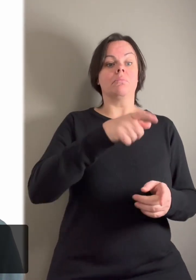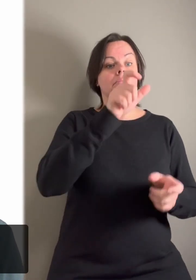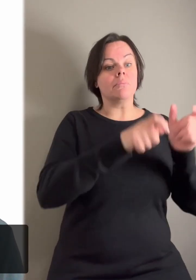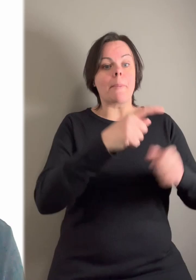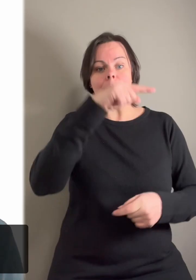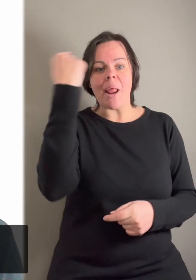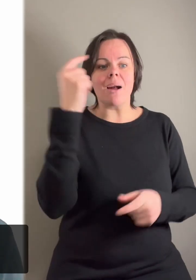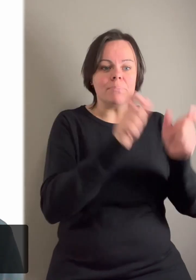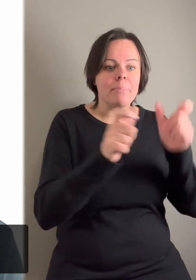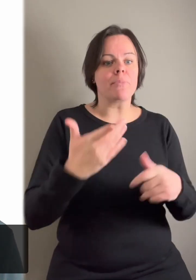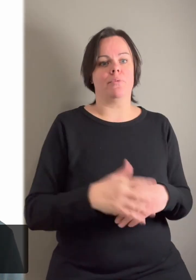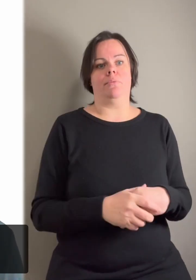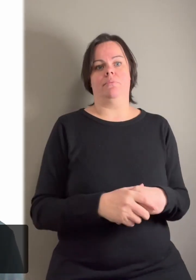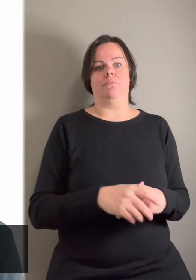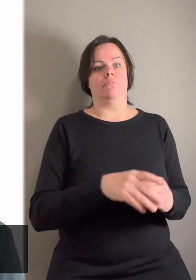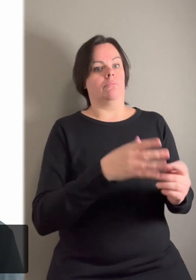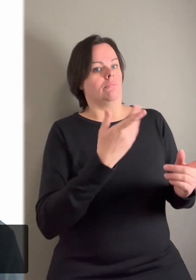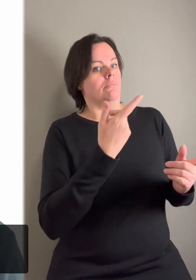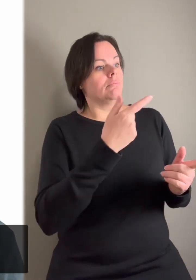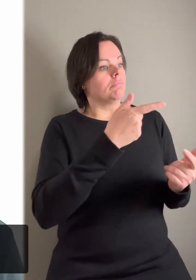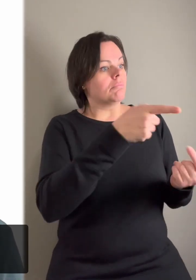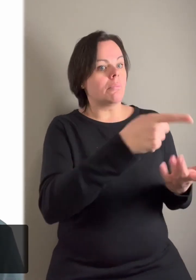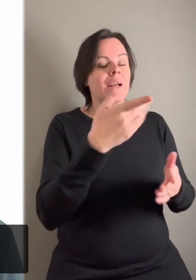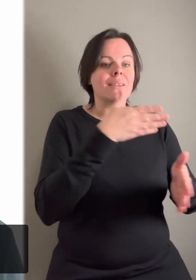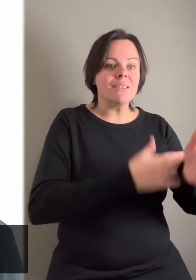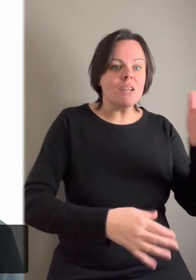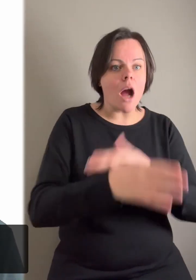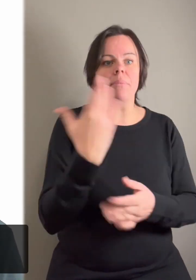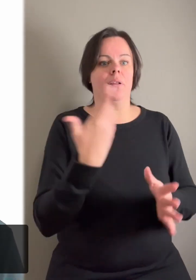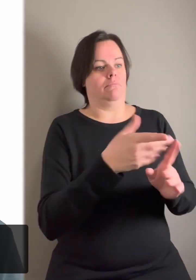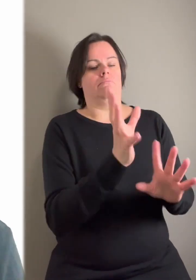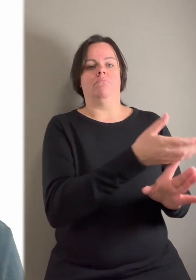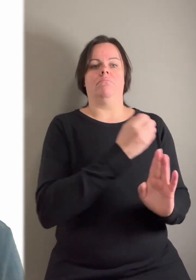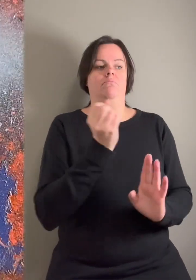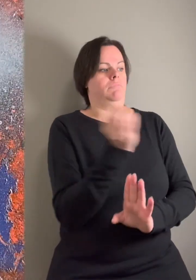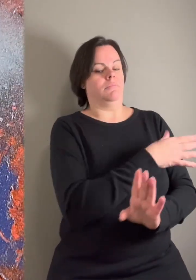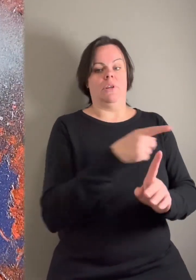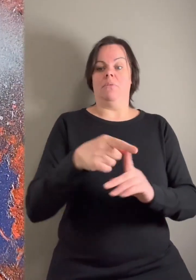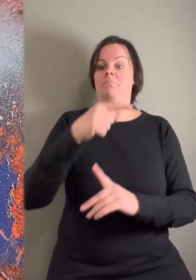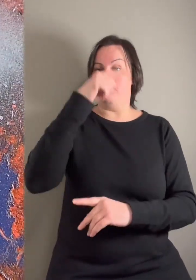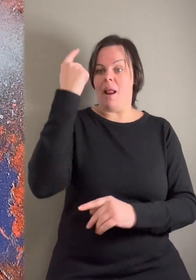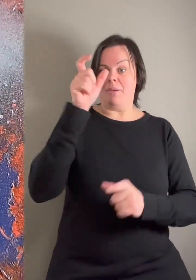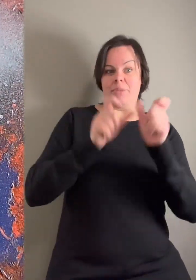mass incarceration of black and brown bodies.